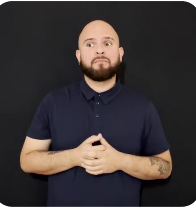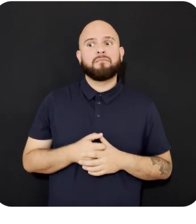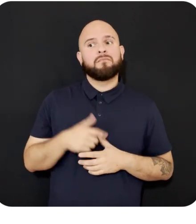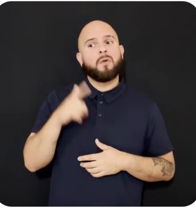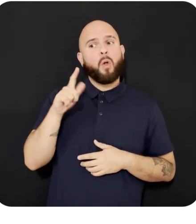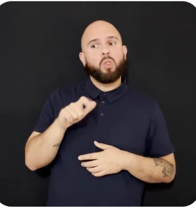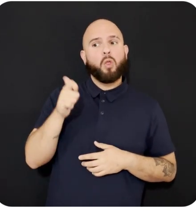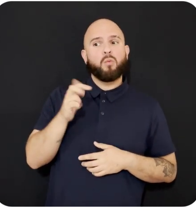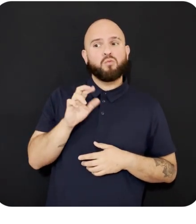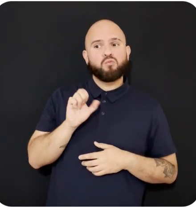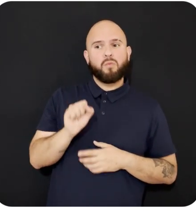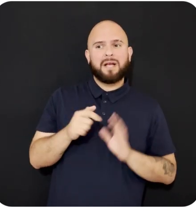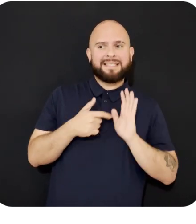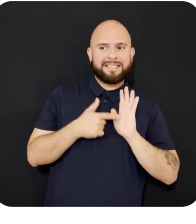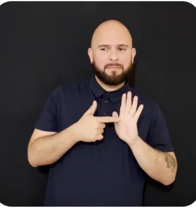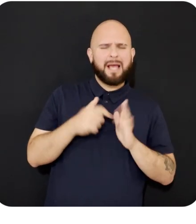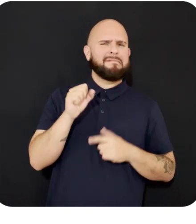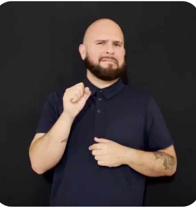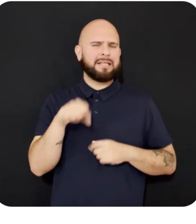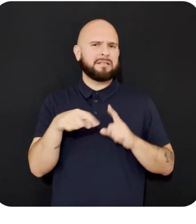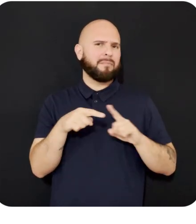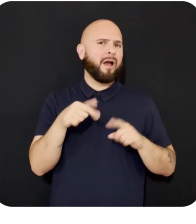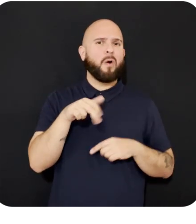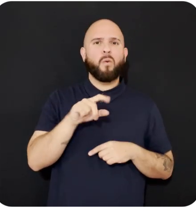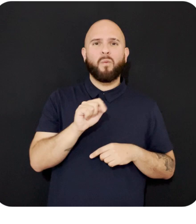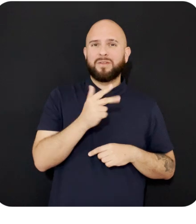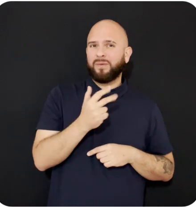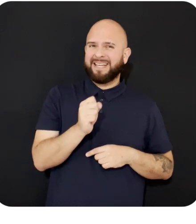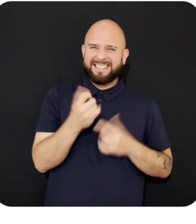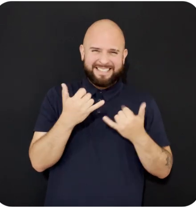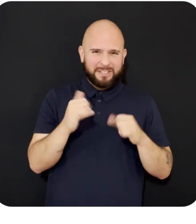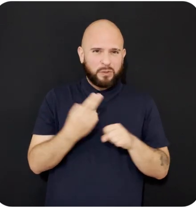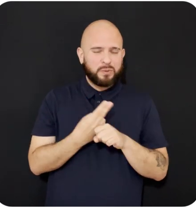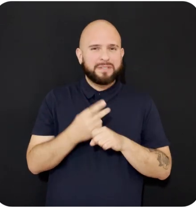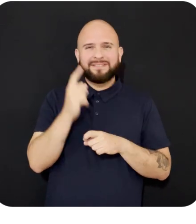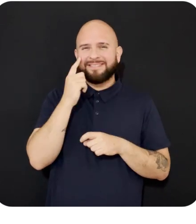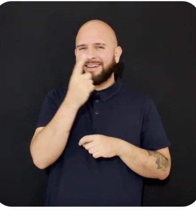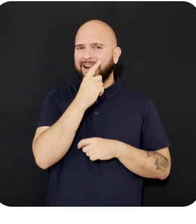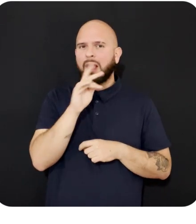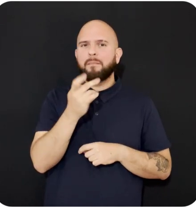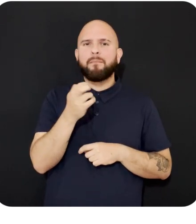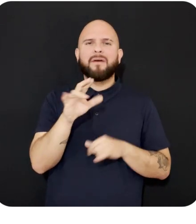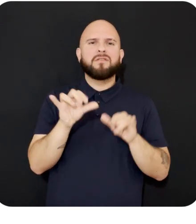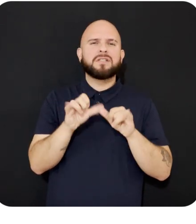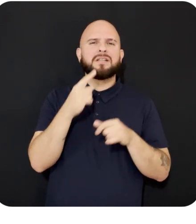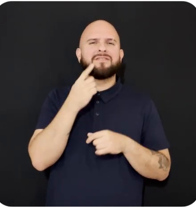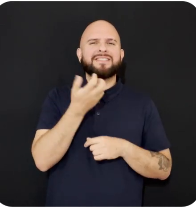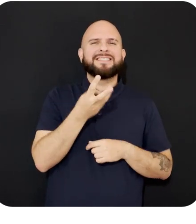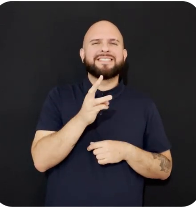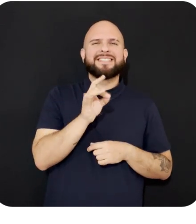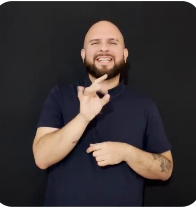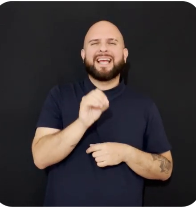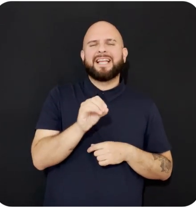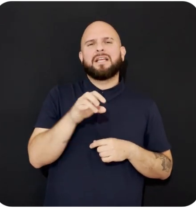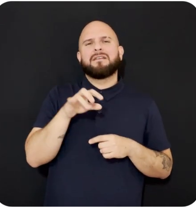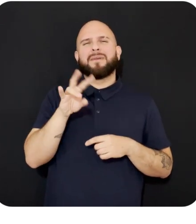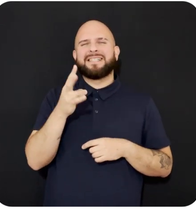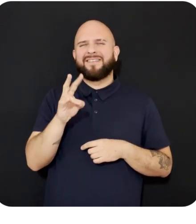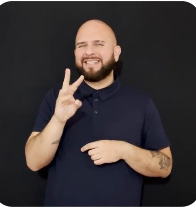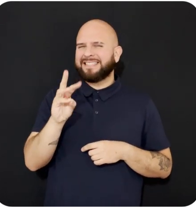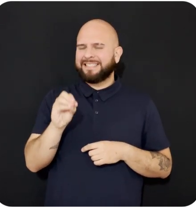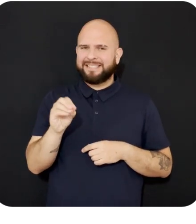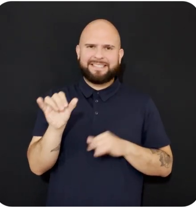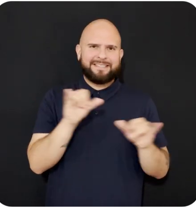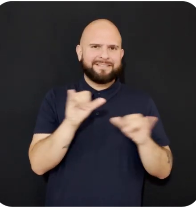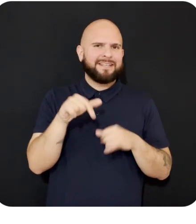with the lower resolution display, the Quest 3S still uses a default eye buffer size of 1680 by 1760,